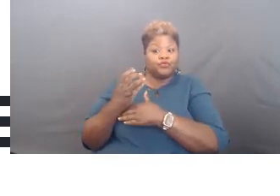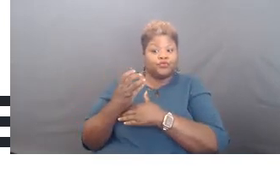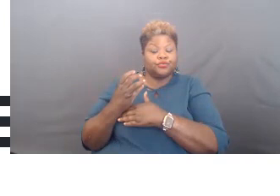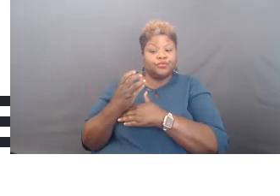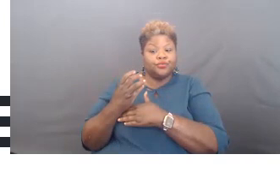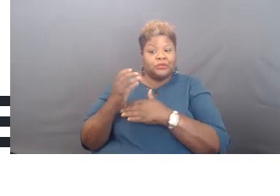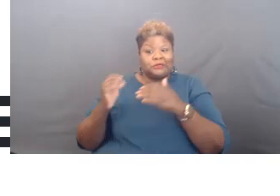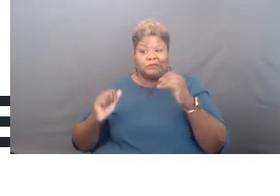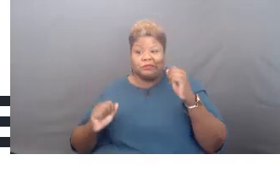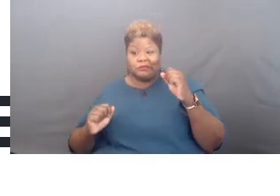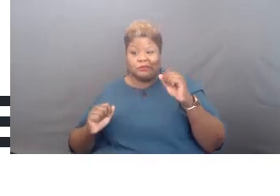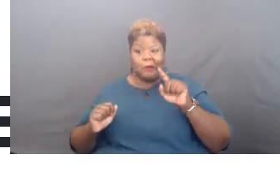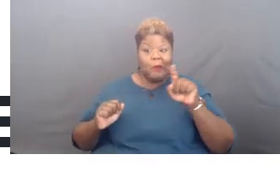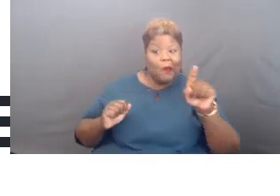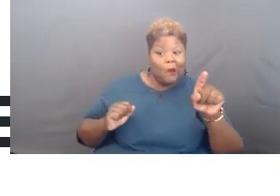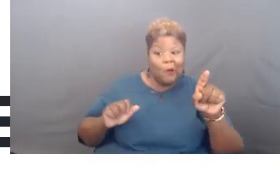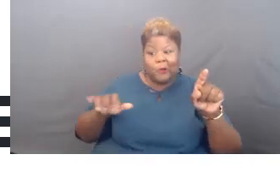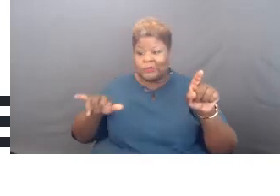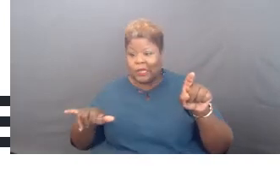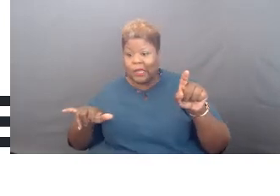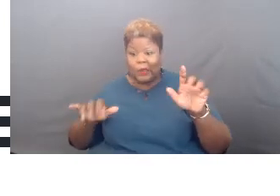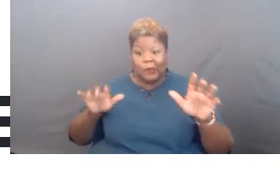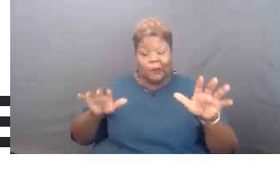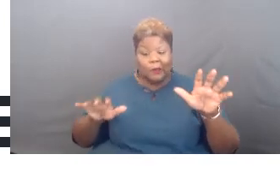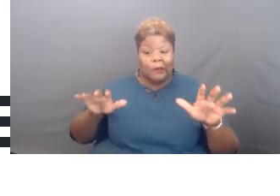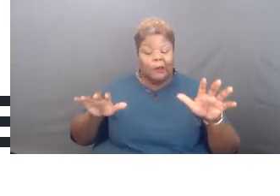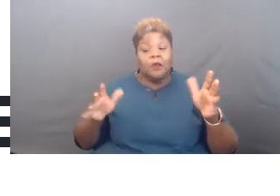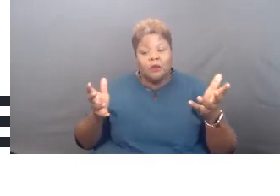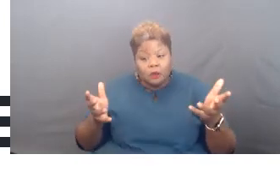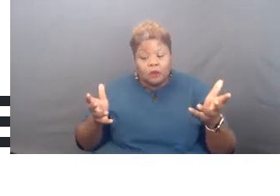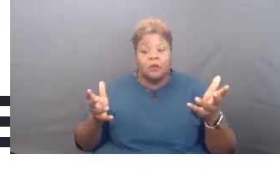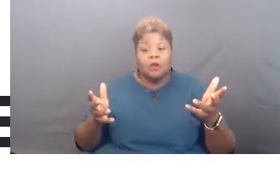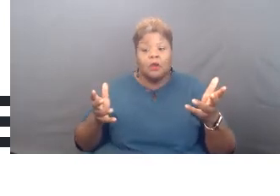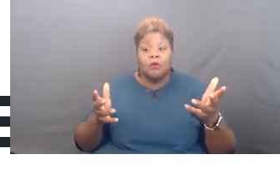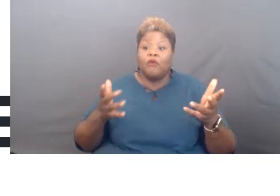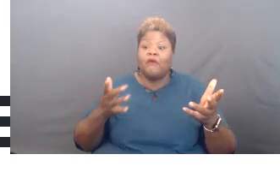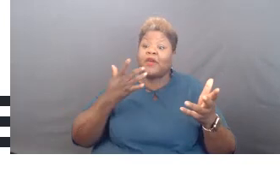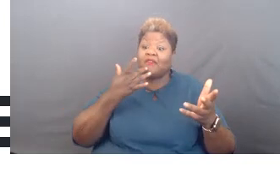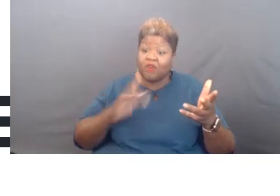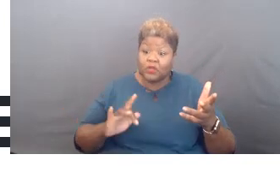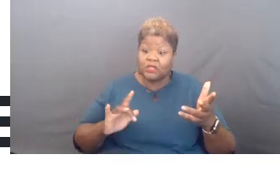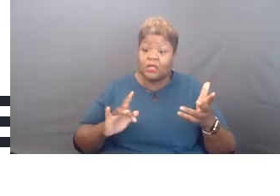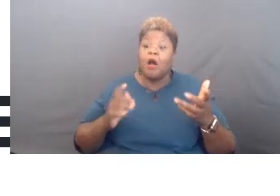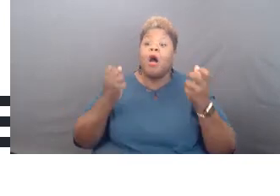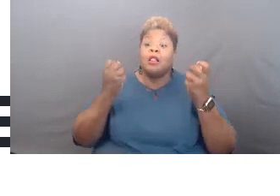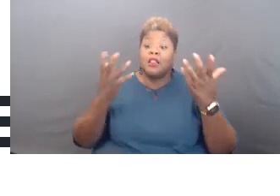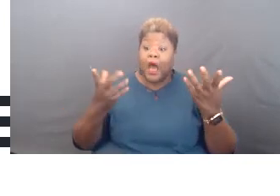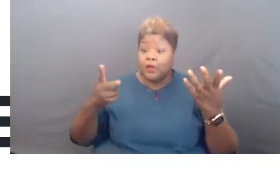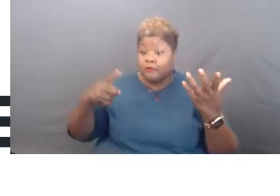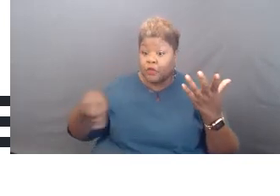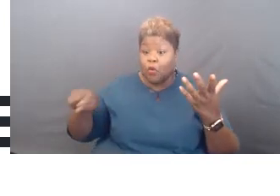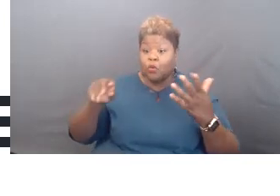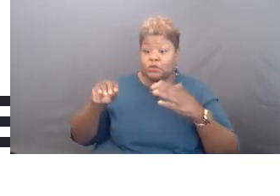weigh their options and balance things out. And luckily, a lot of influencers, a lot